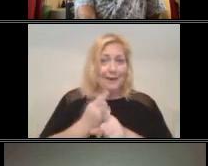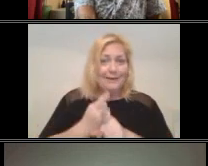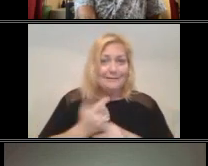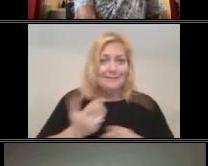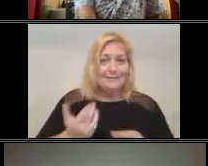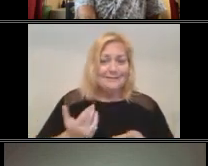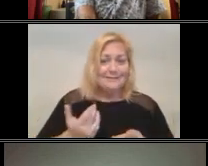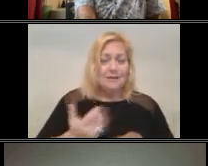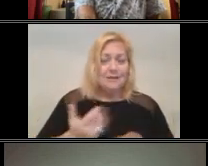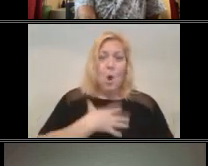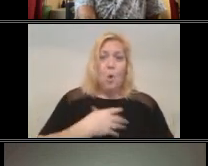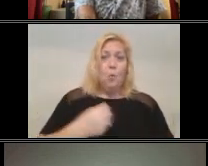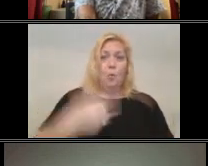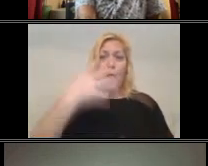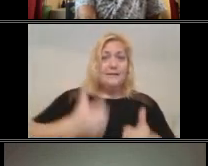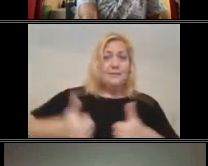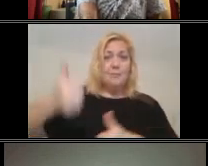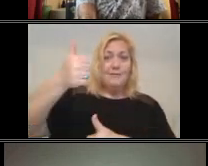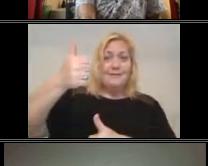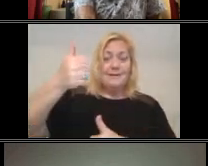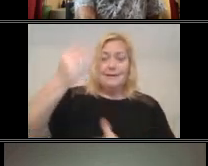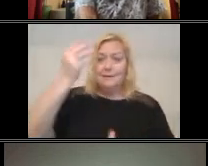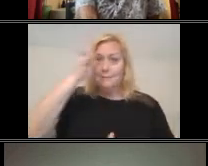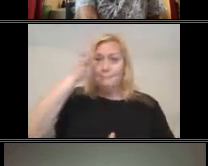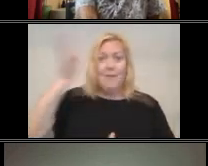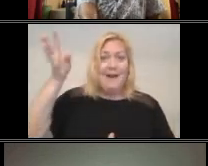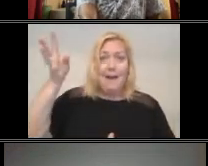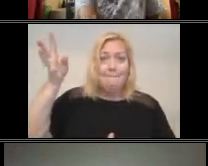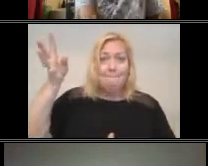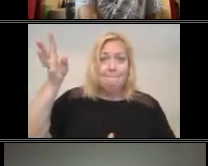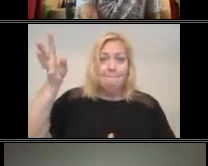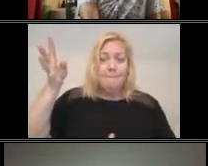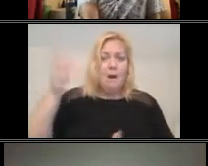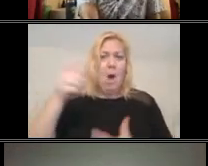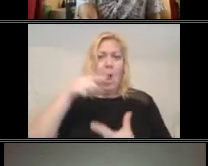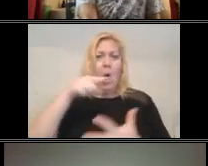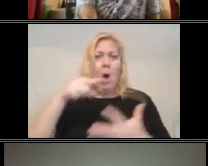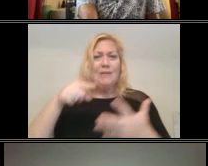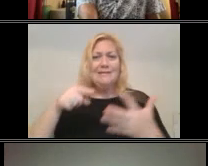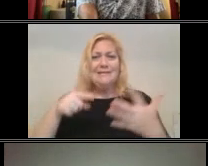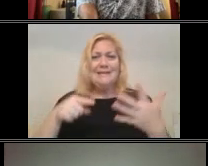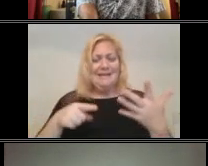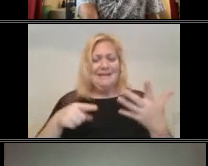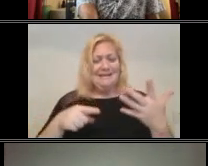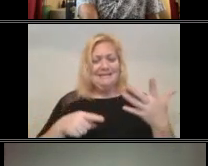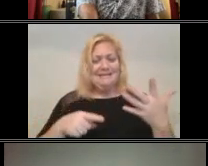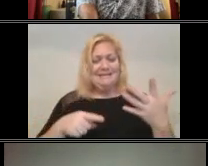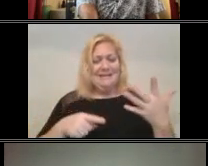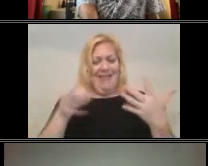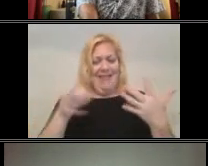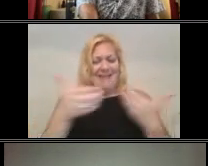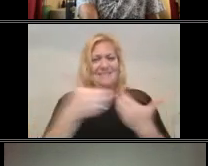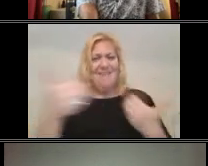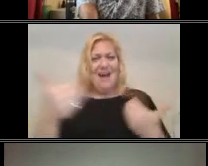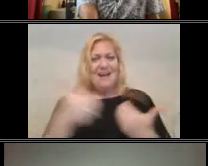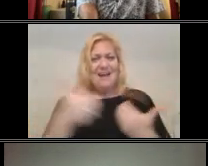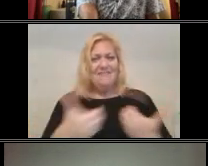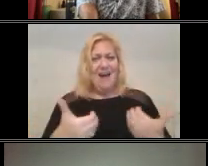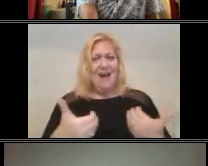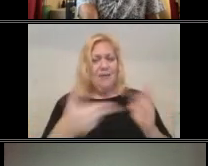white supremacy is made up. Like all these things of how we've designated